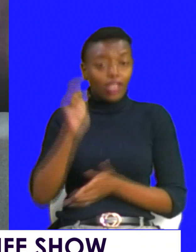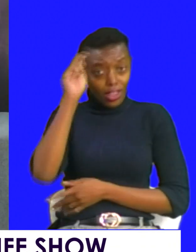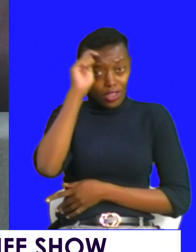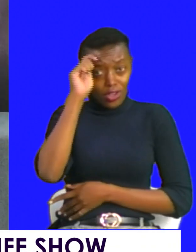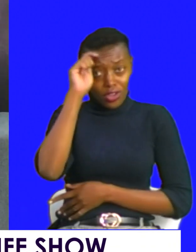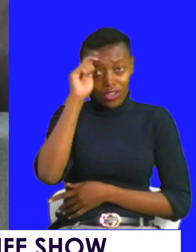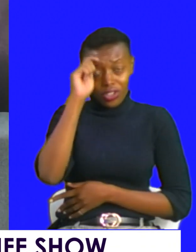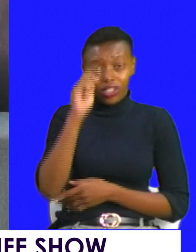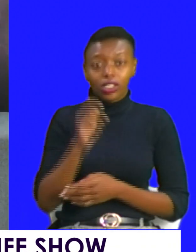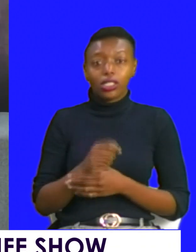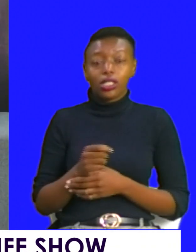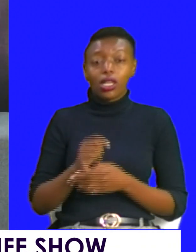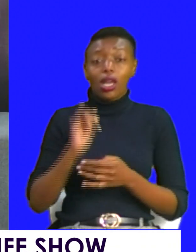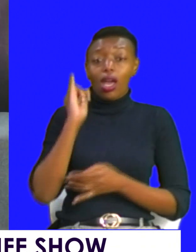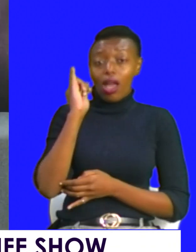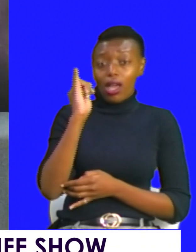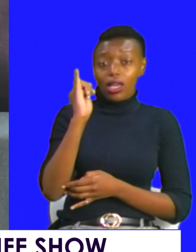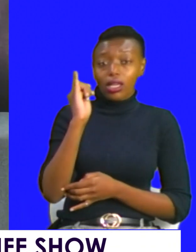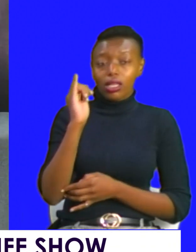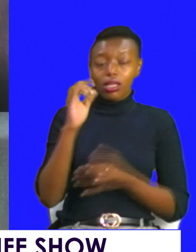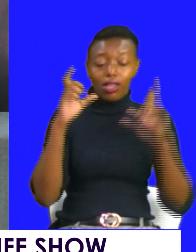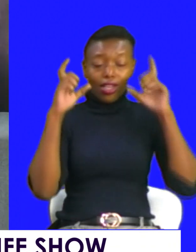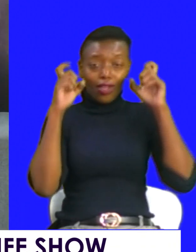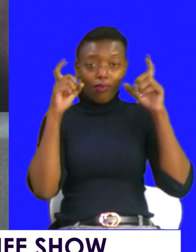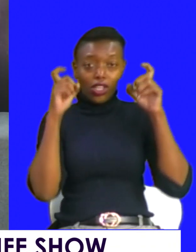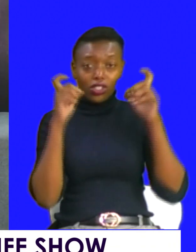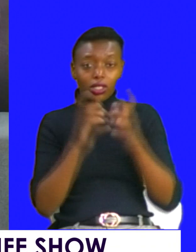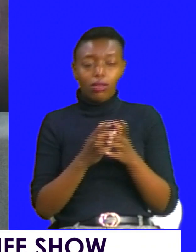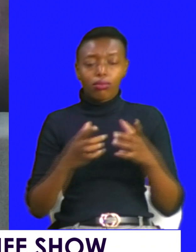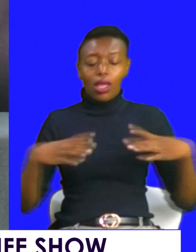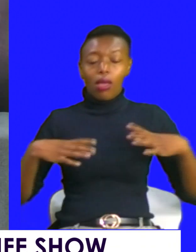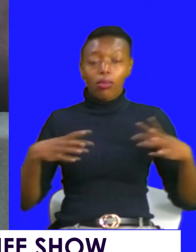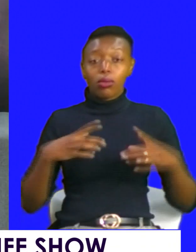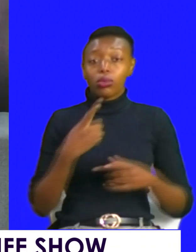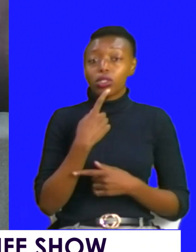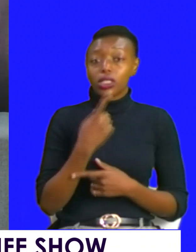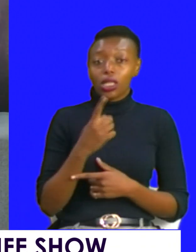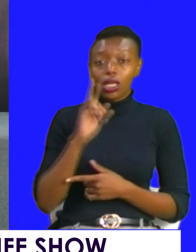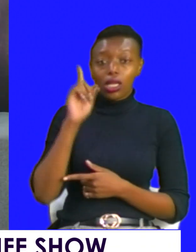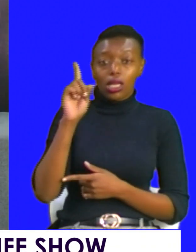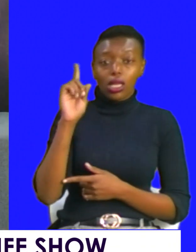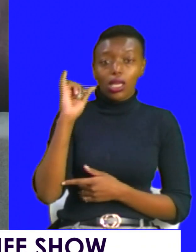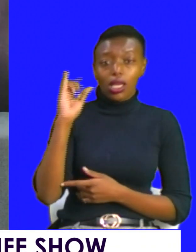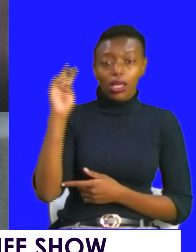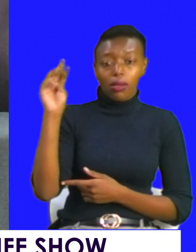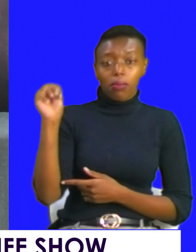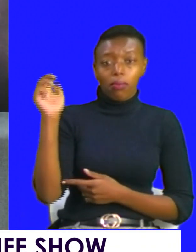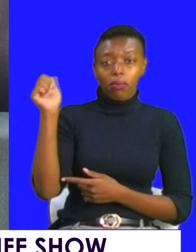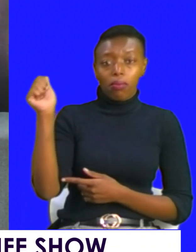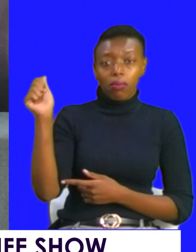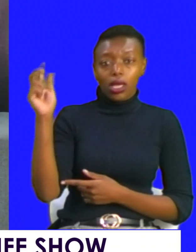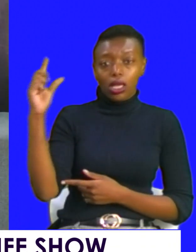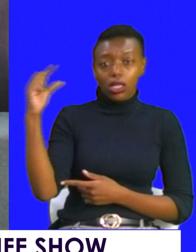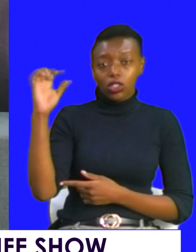I stands for image. Right. And people say image is everything, okay? Right.